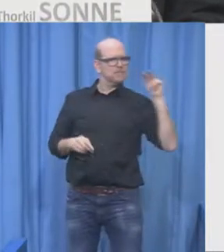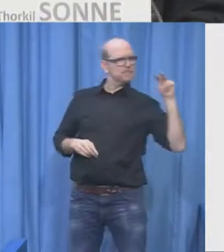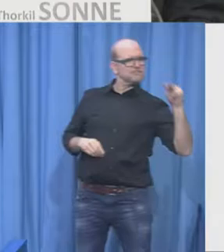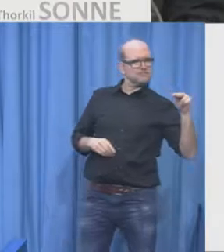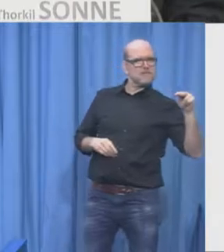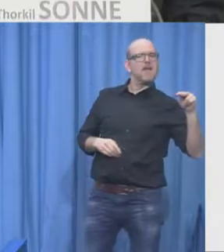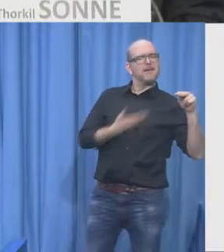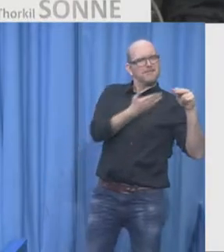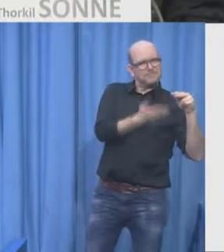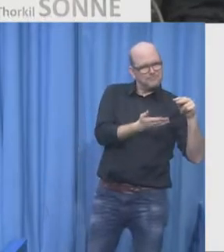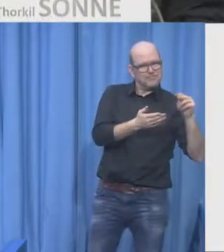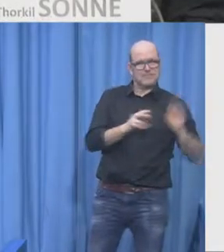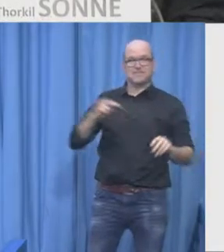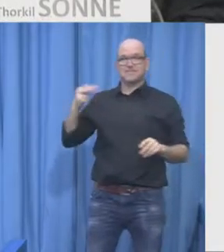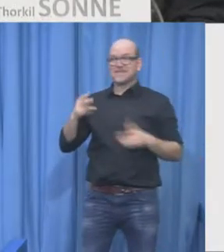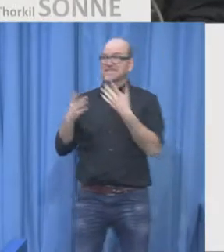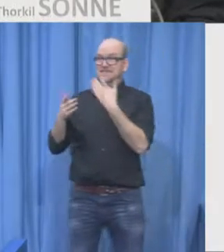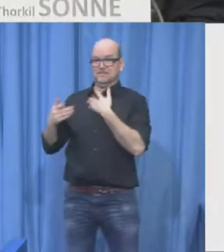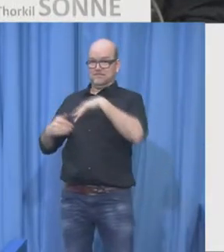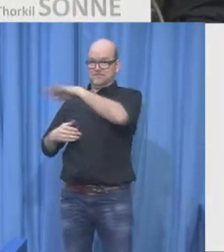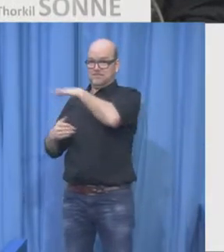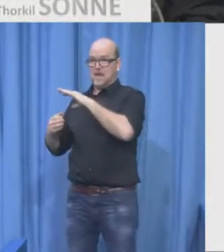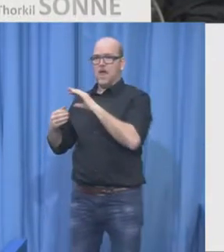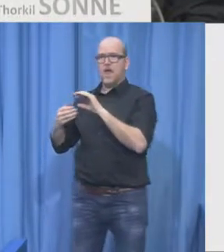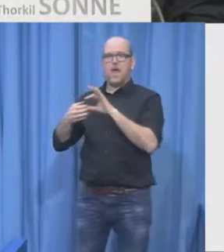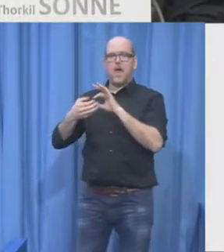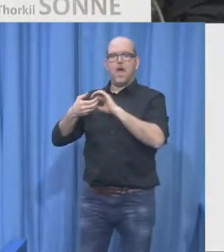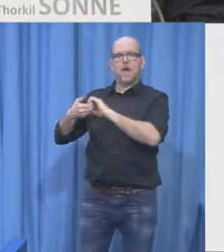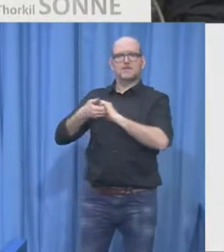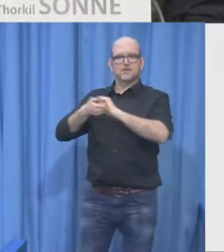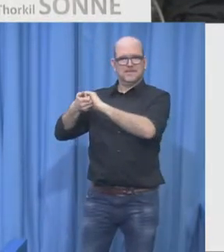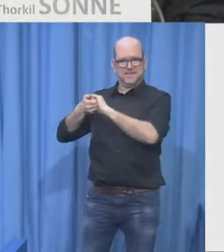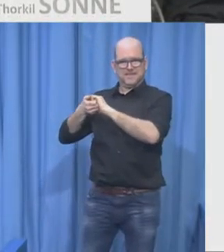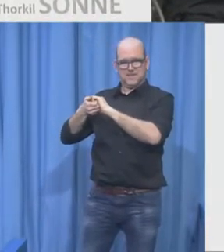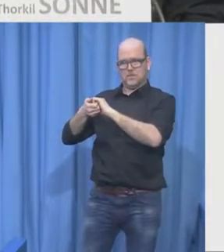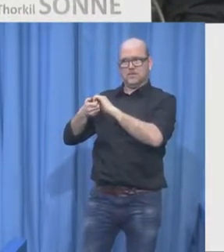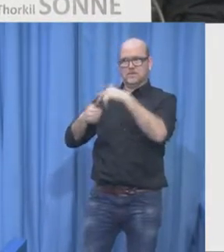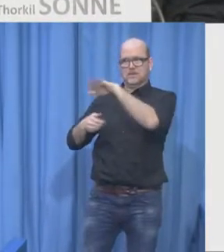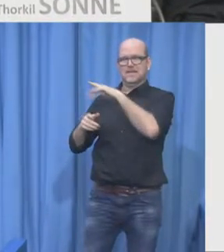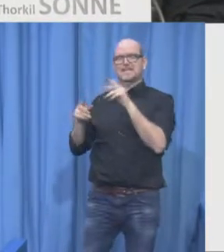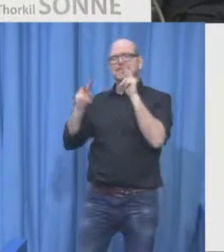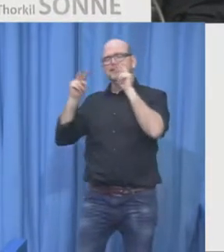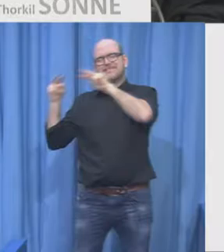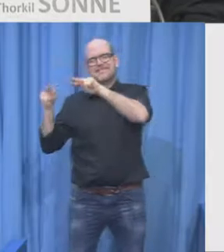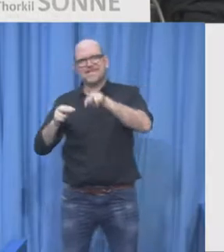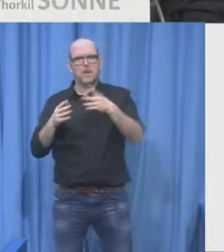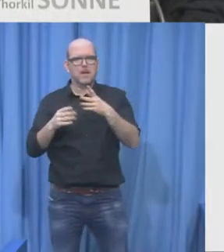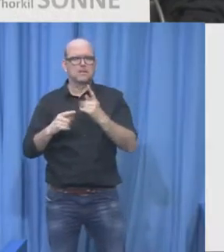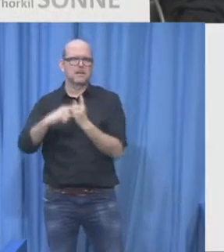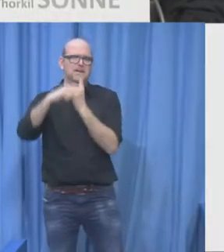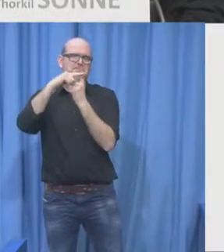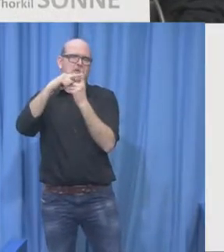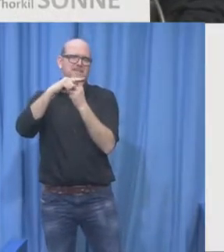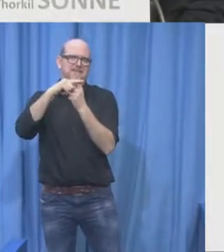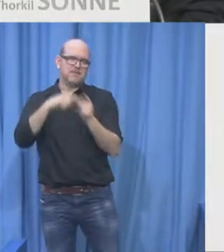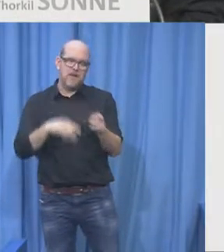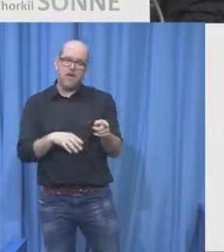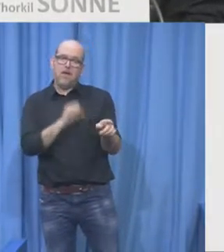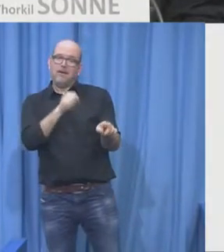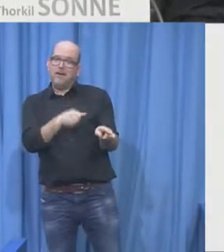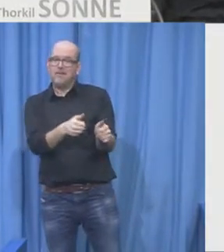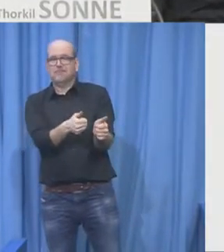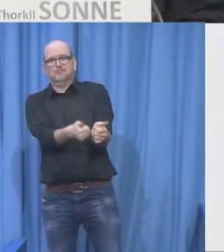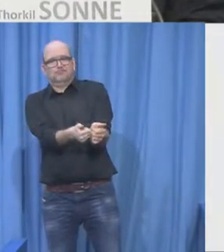creating these welcoming flower beds, these small kitchen gardens in the labor markets, where also autistic people